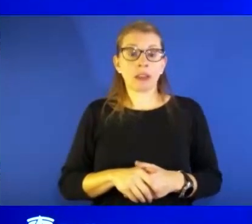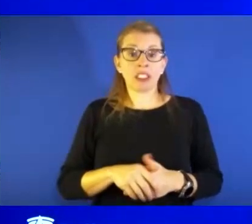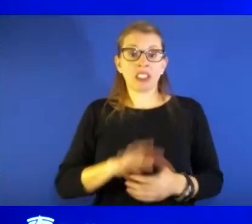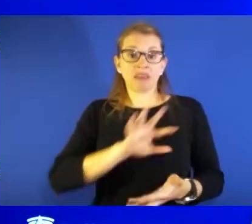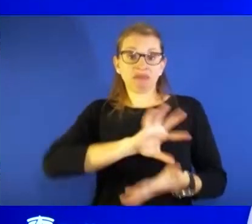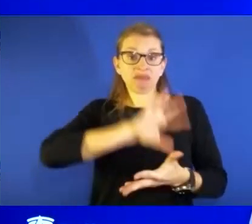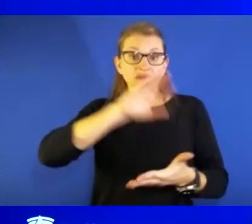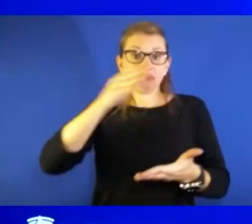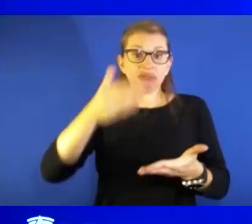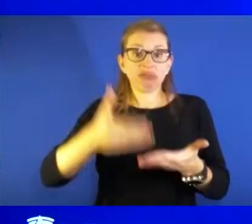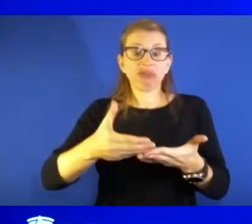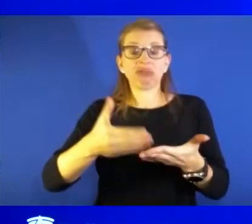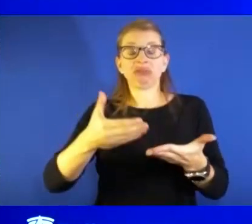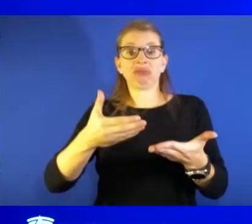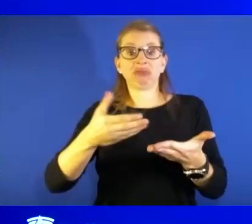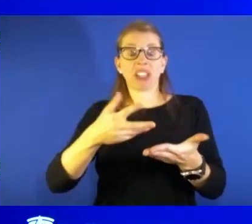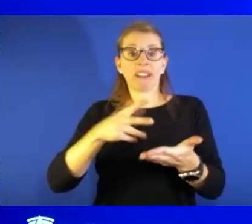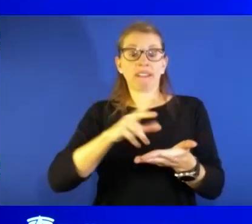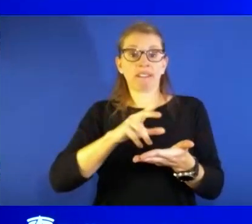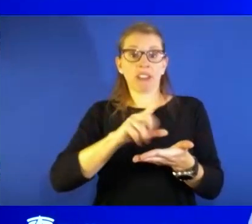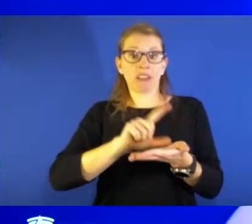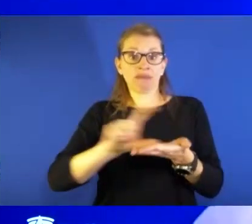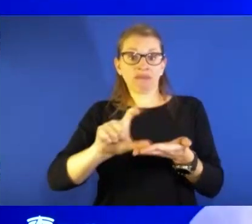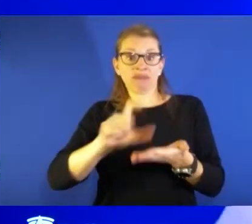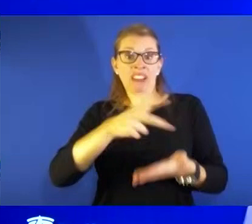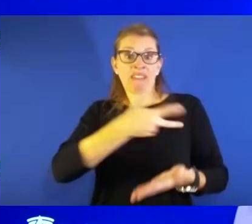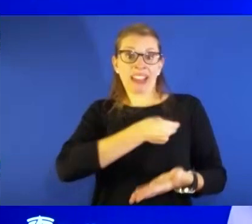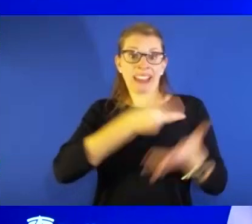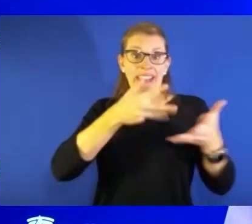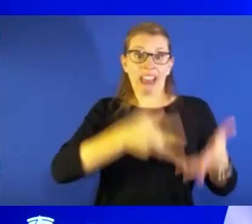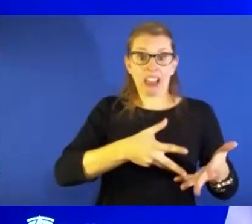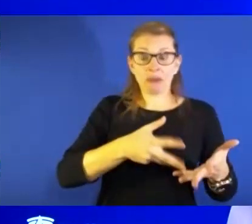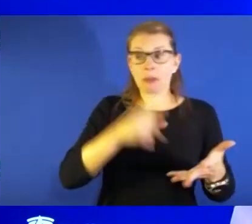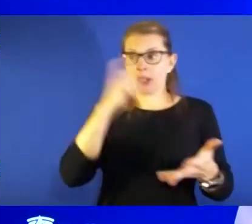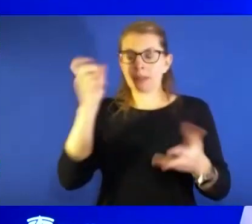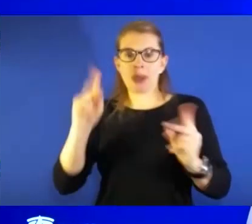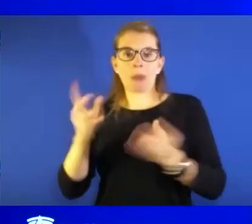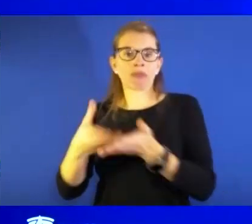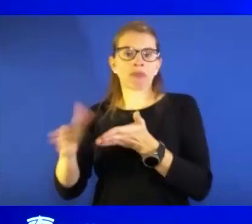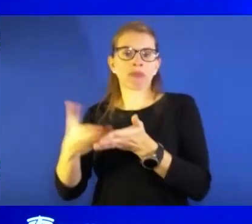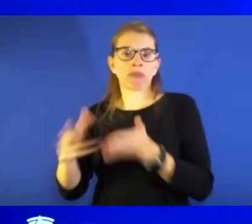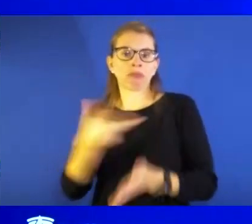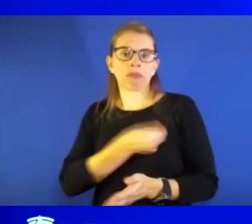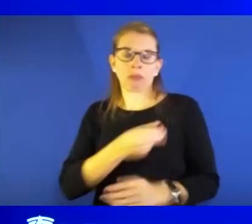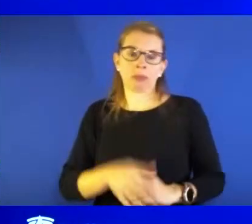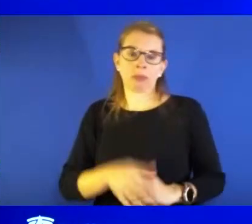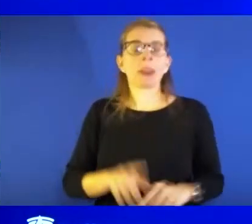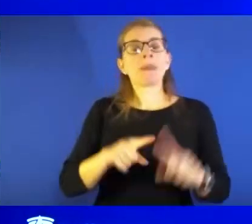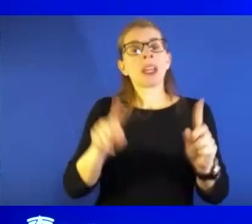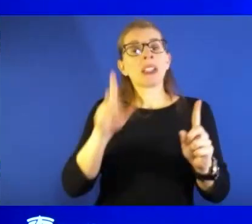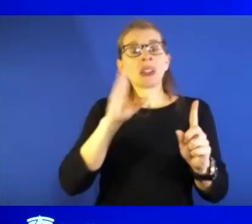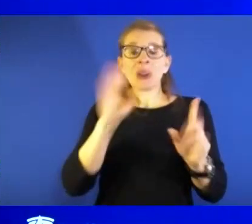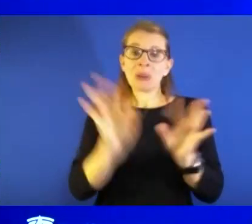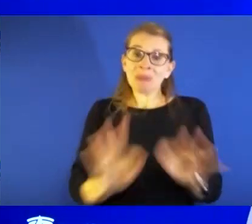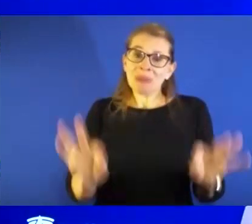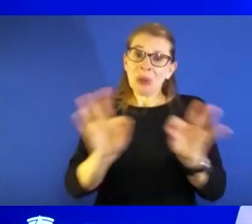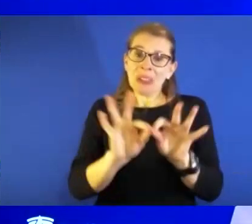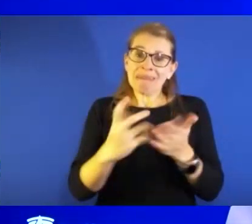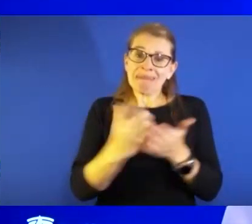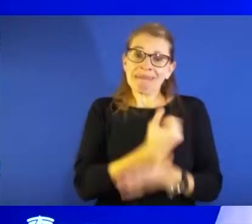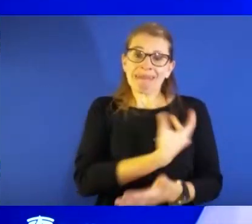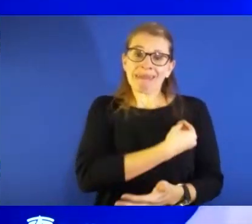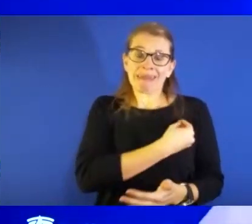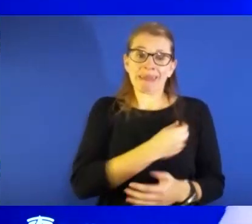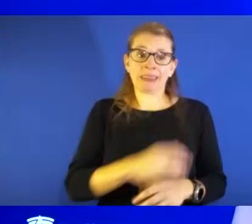not enough uptake. We would certainly prefer more uptake, but we also know that it's vitally important because we are only as strong